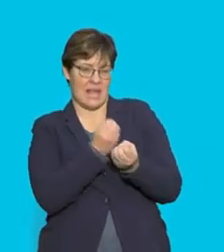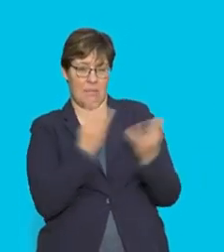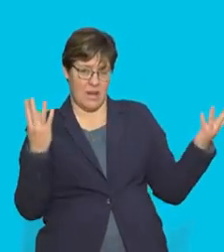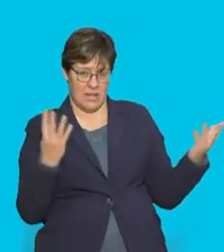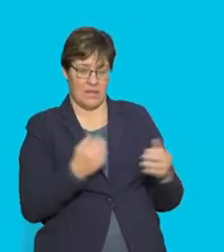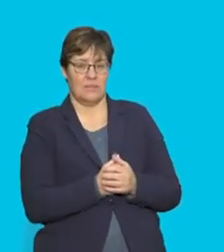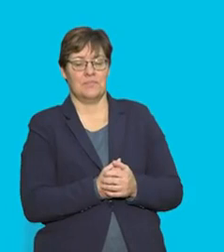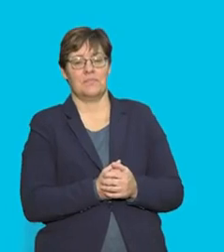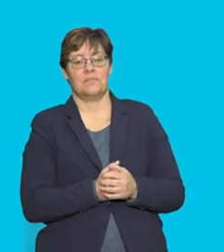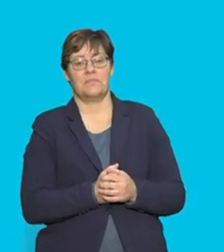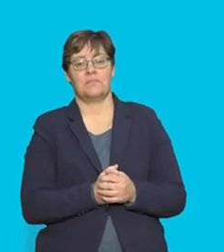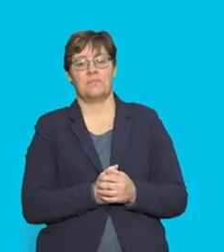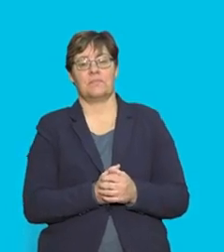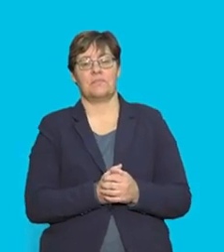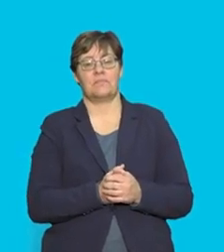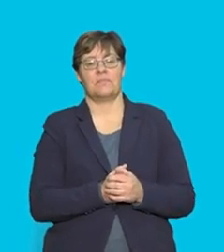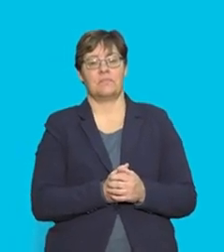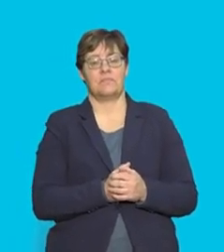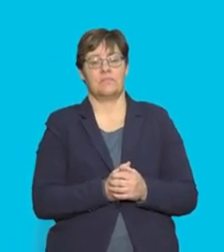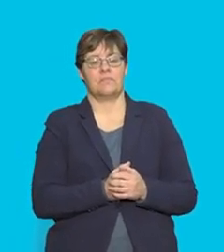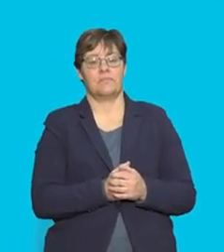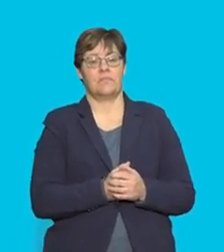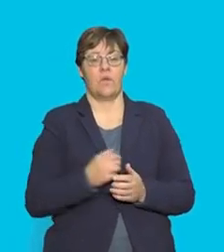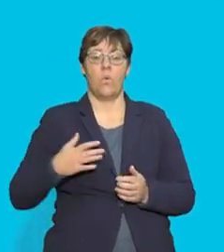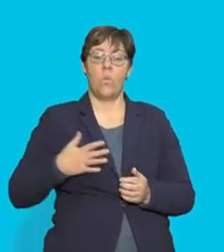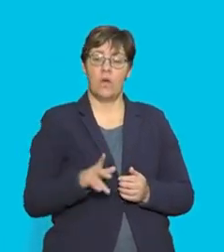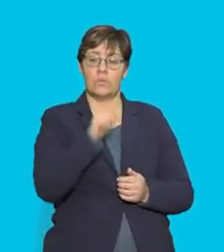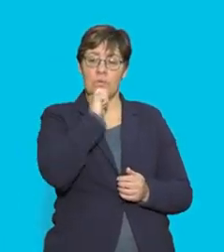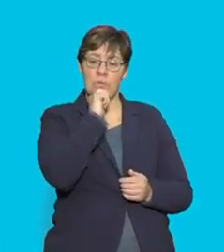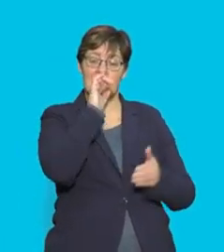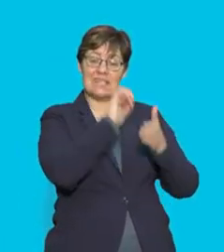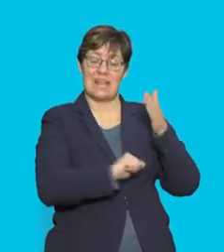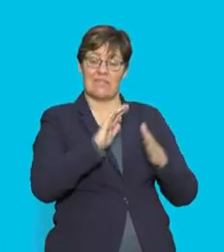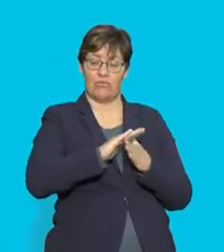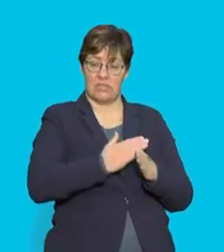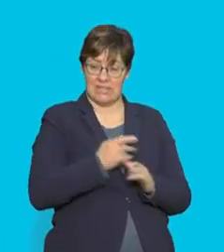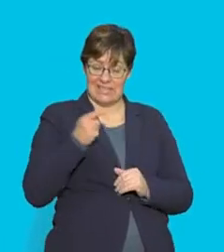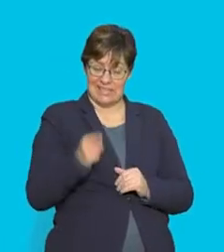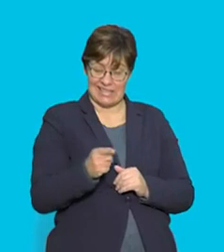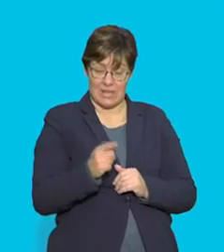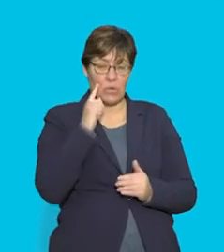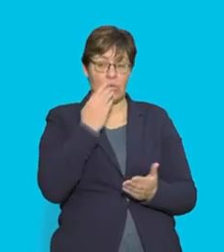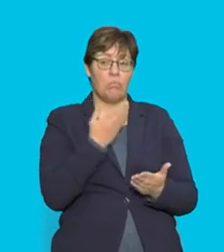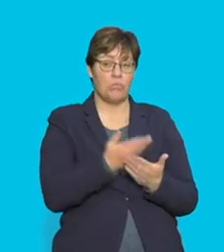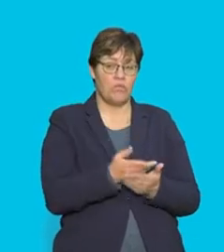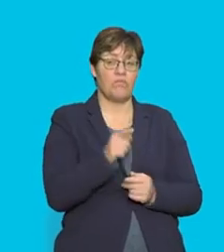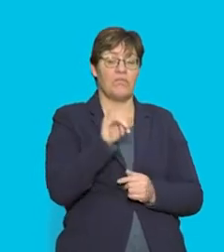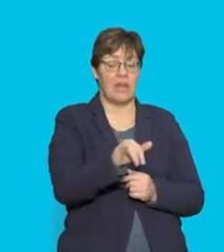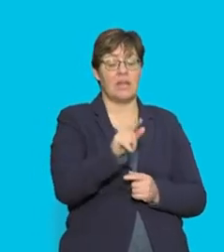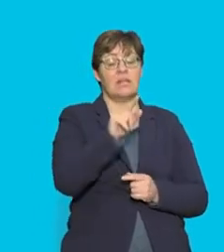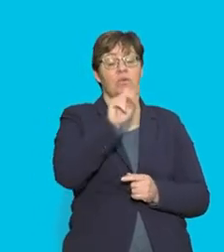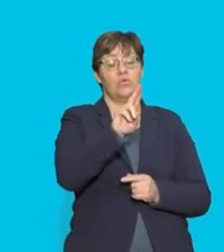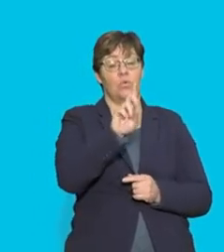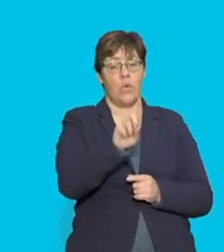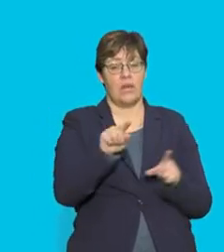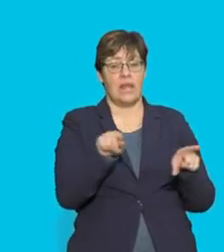angles are there, which is a plural, right? Now, if we want to use the deductive reasoning for this, I want to prove